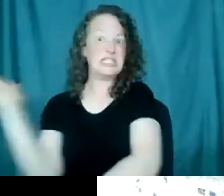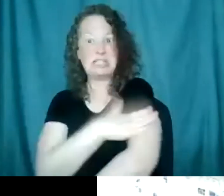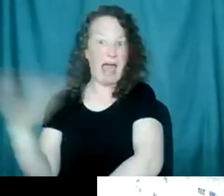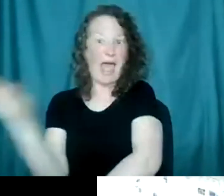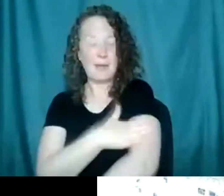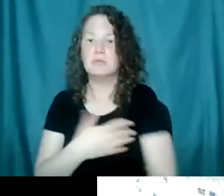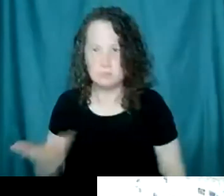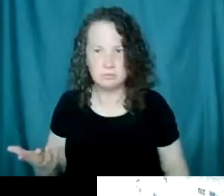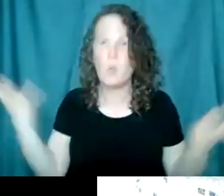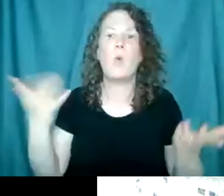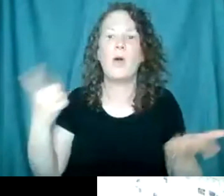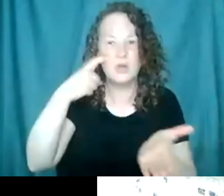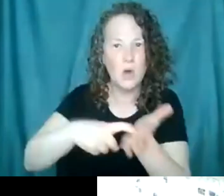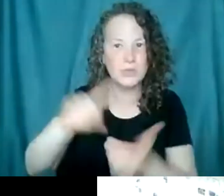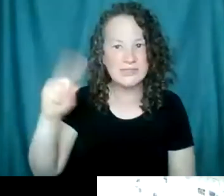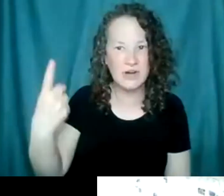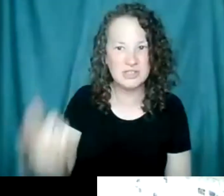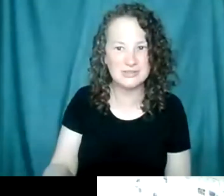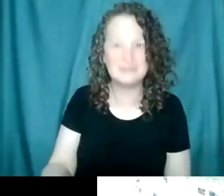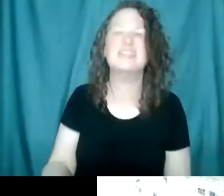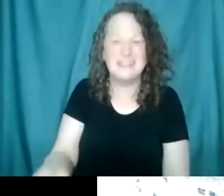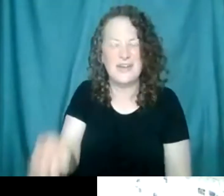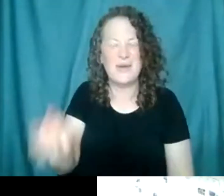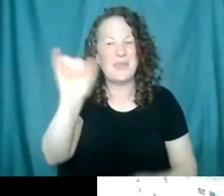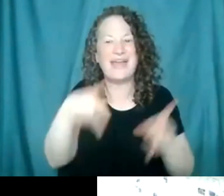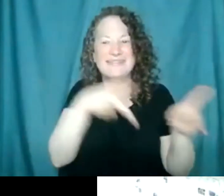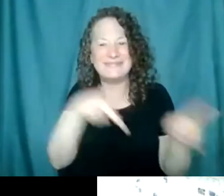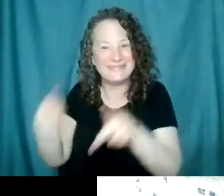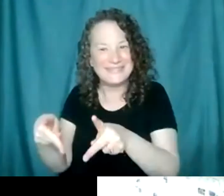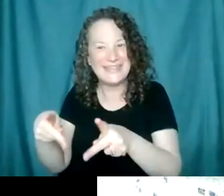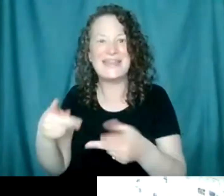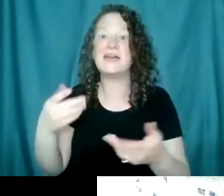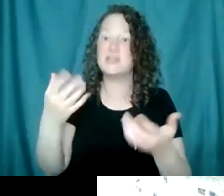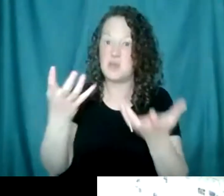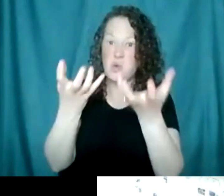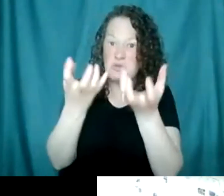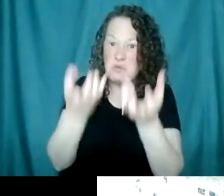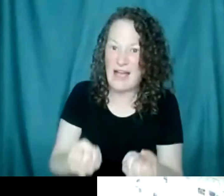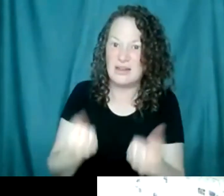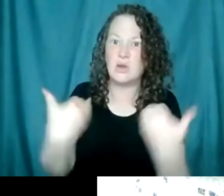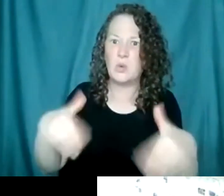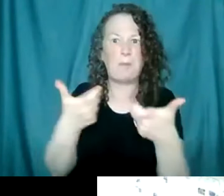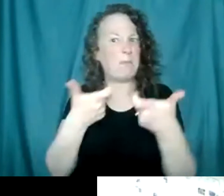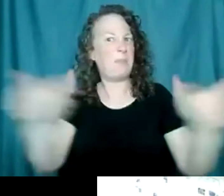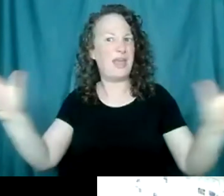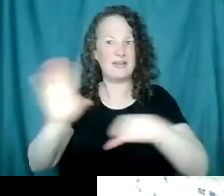force happening that could overshadow what's actually causing you more pinpointed pain.